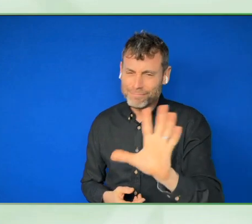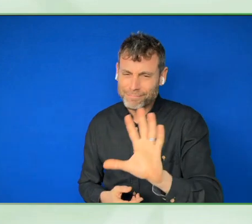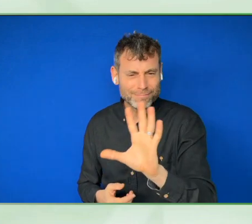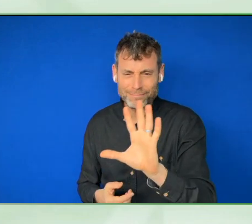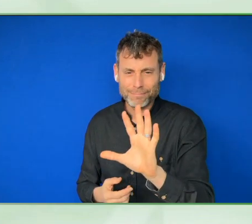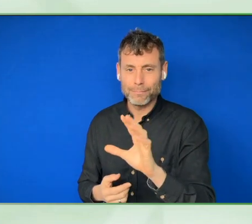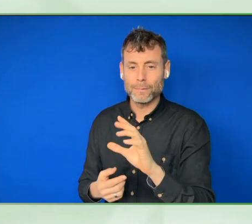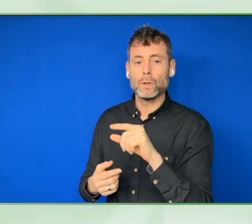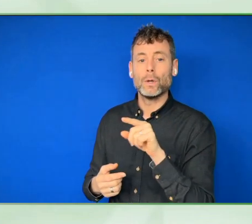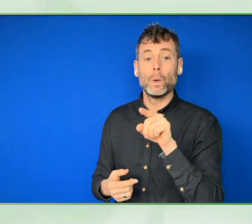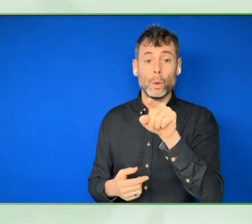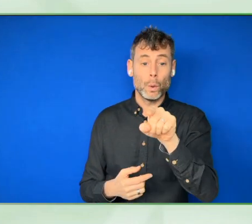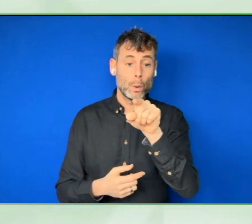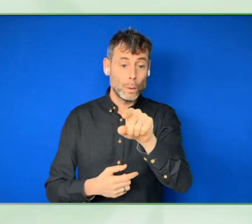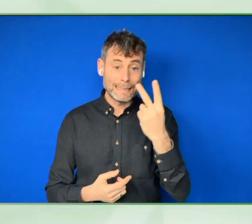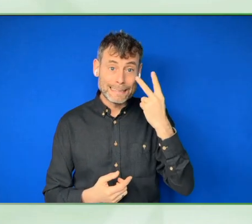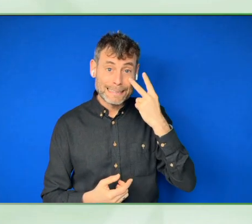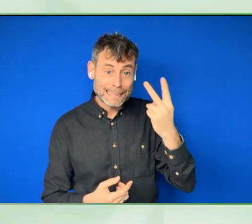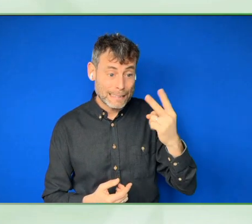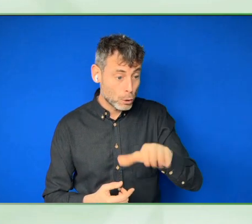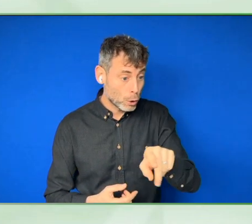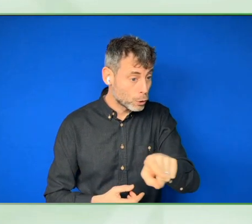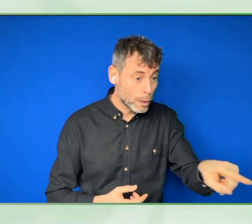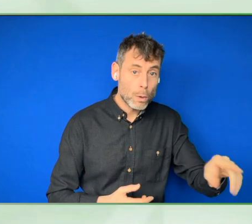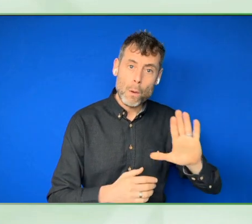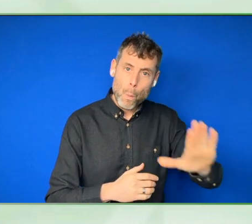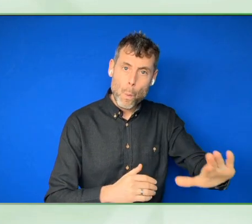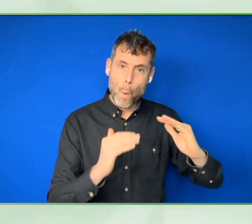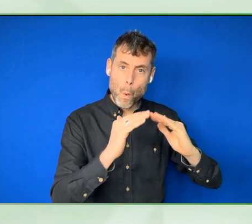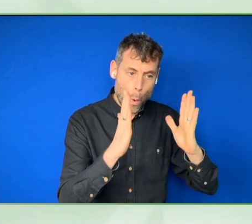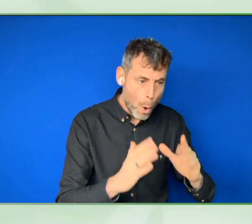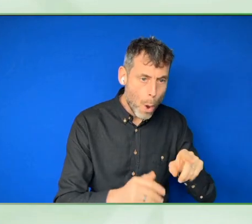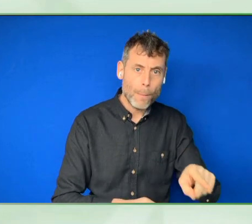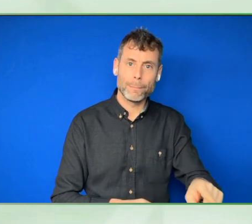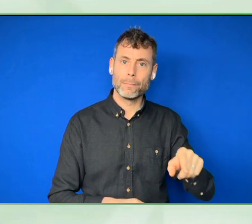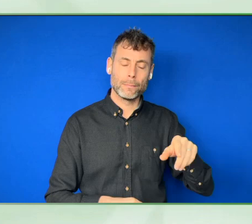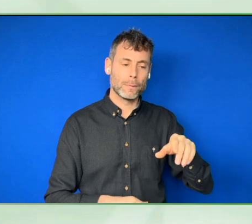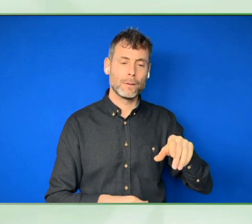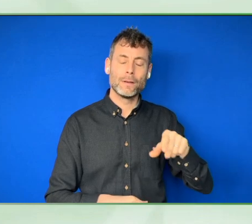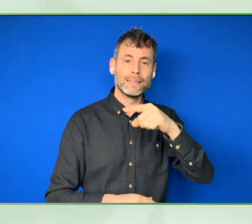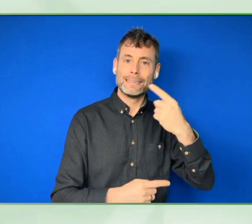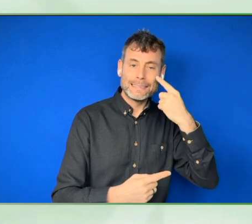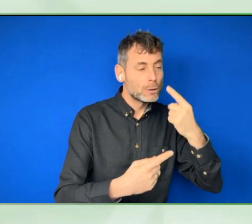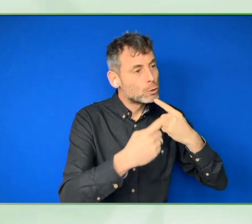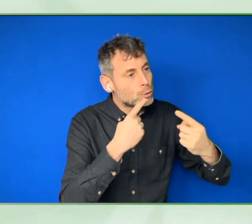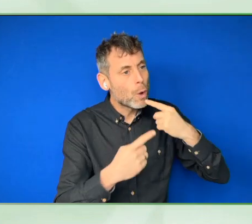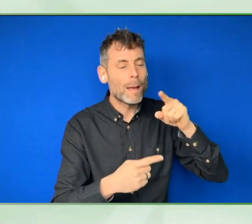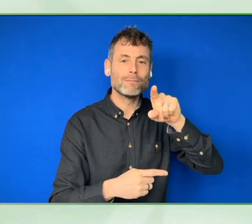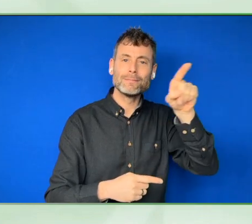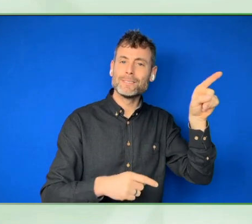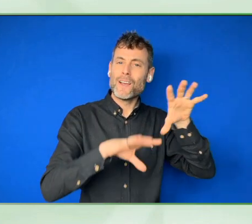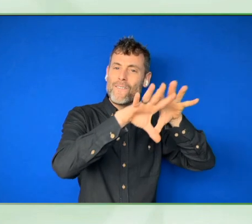and elderly people, they talk to their grandchildren, they talk about the toys and the cartoons. Similarly, when you go